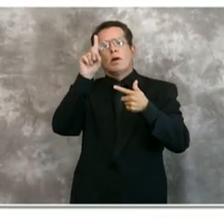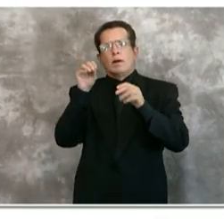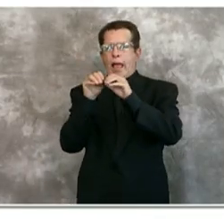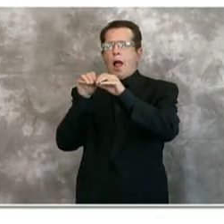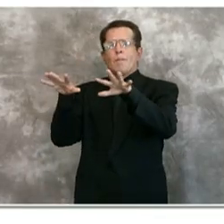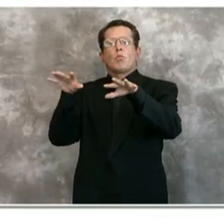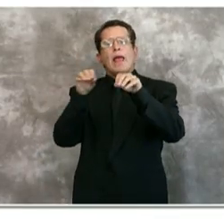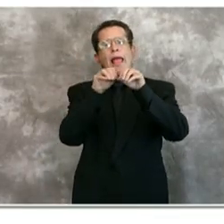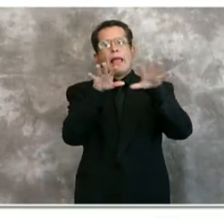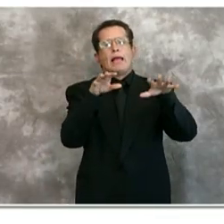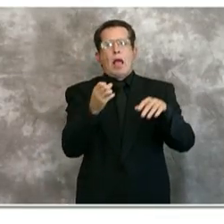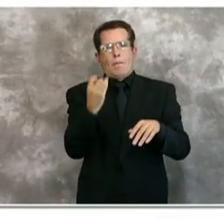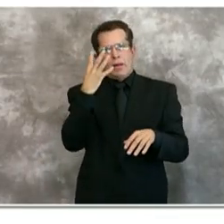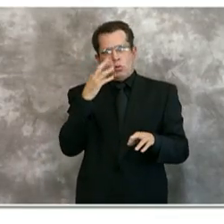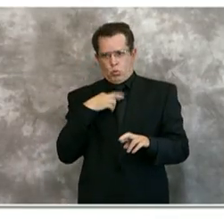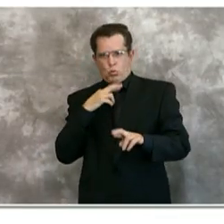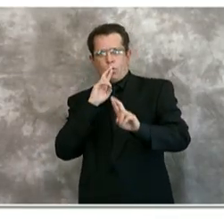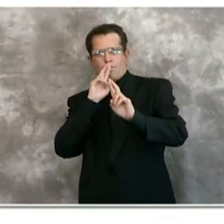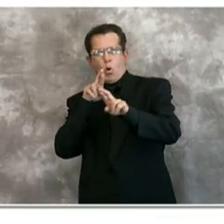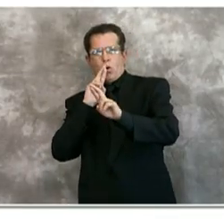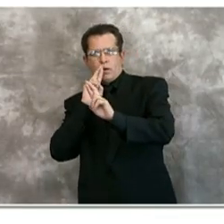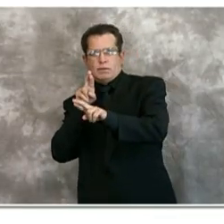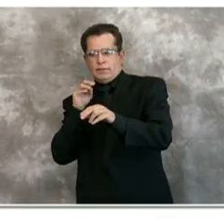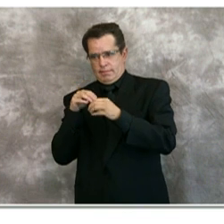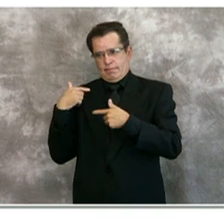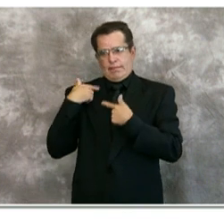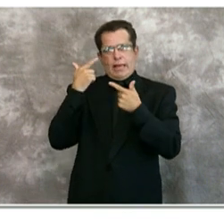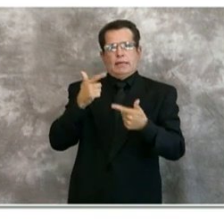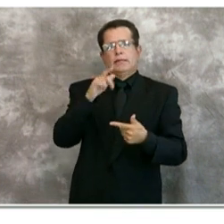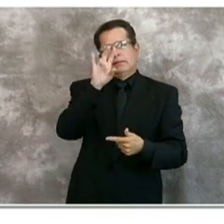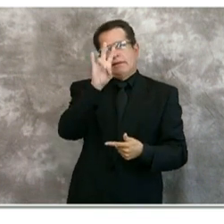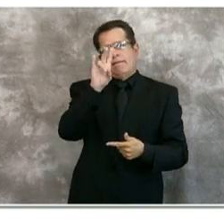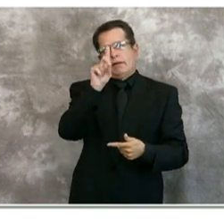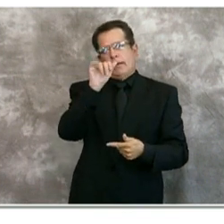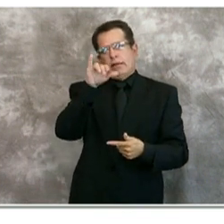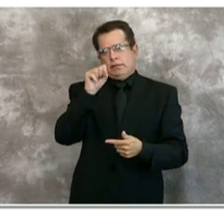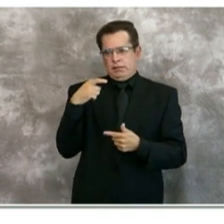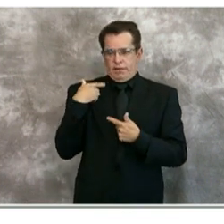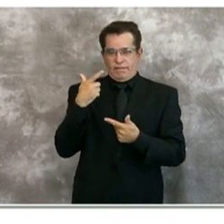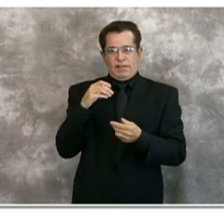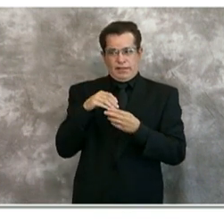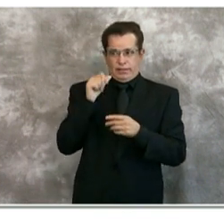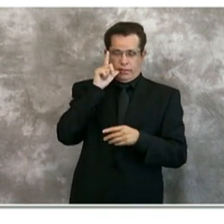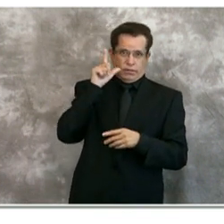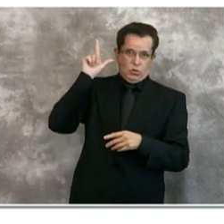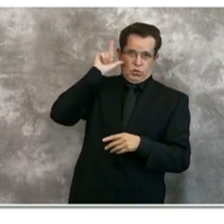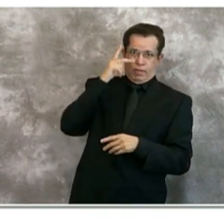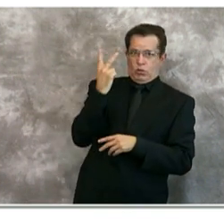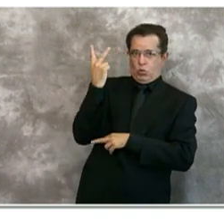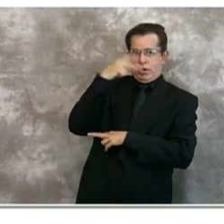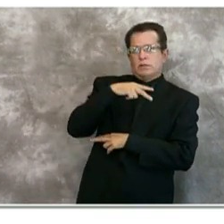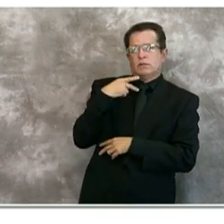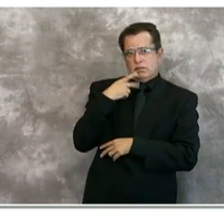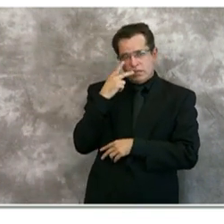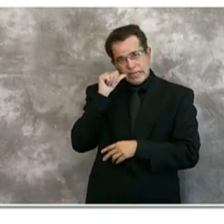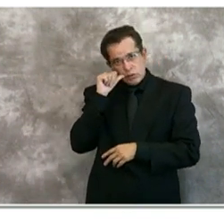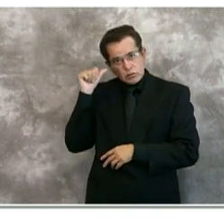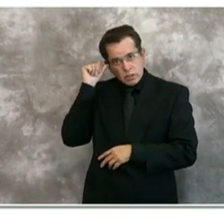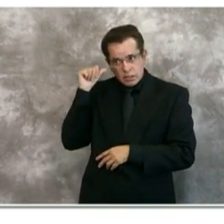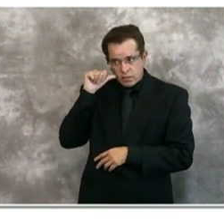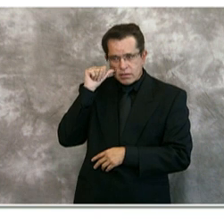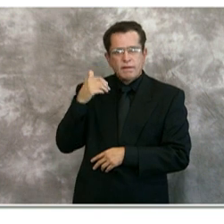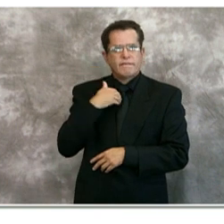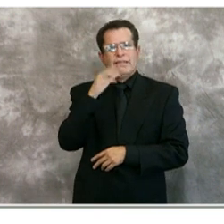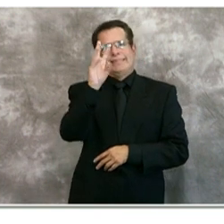shows the outbreaks reported over the past 7 days. And in the past 2 days, we've seen yesterday